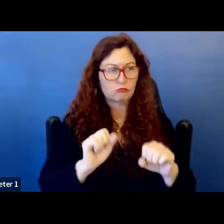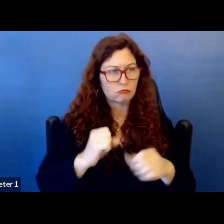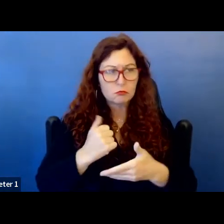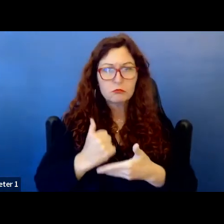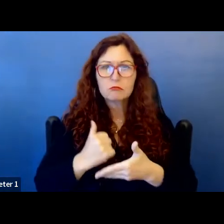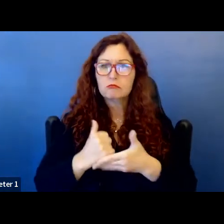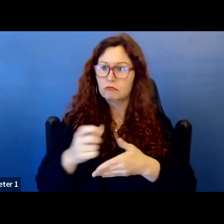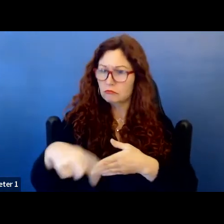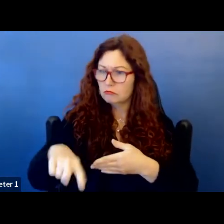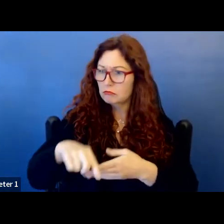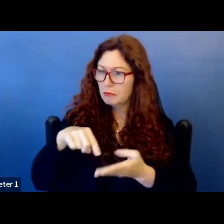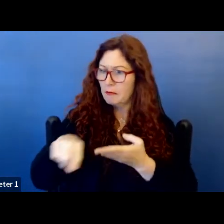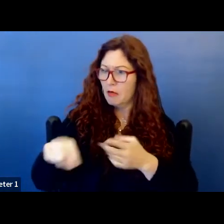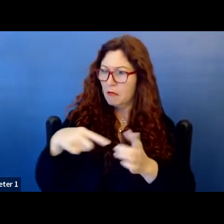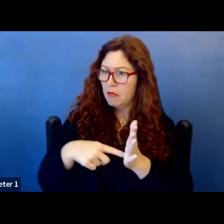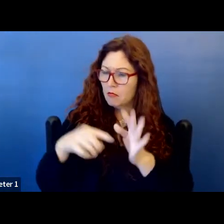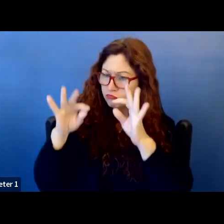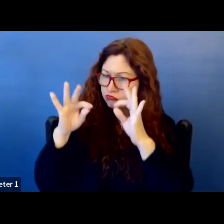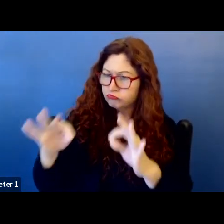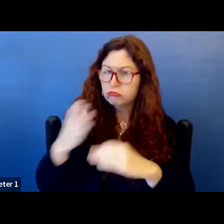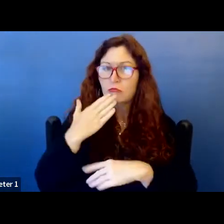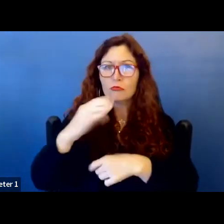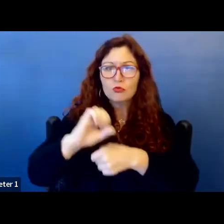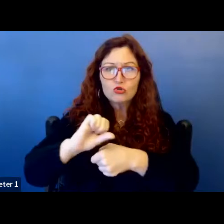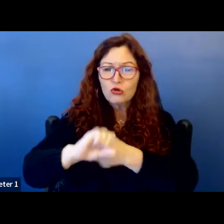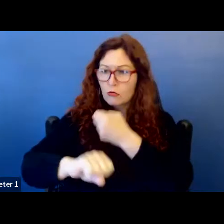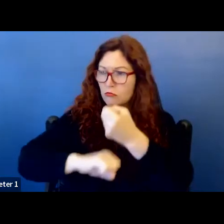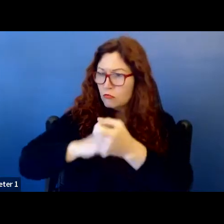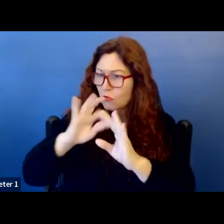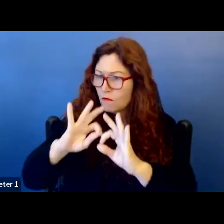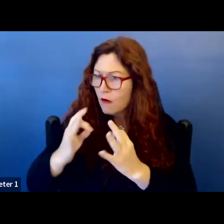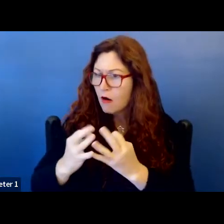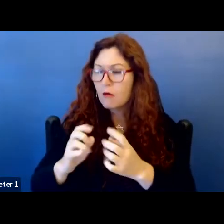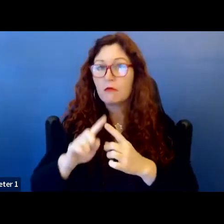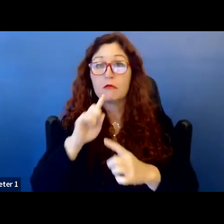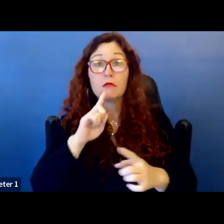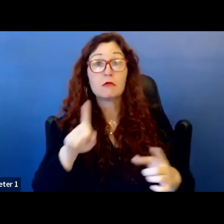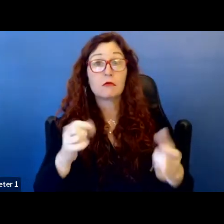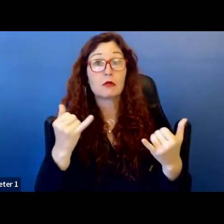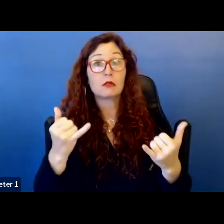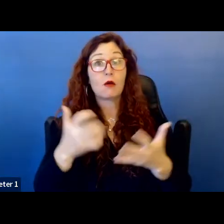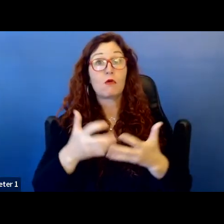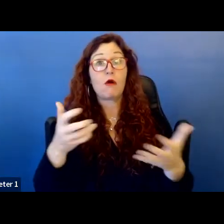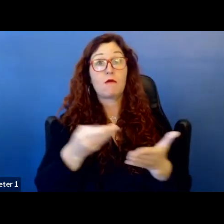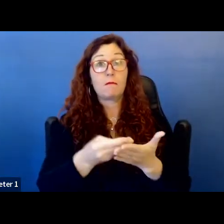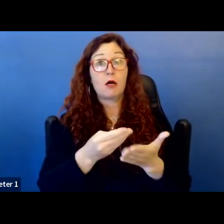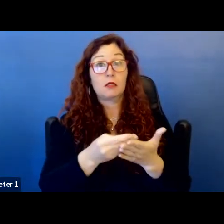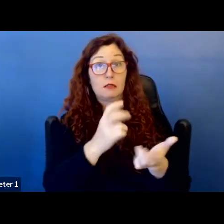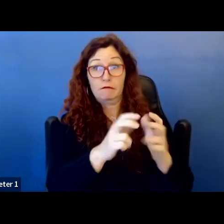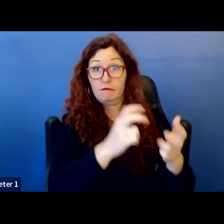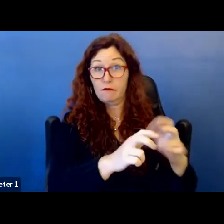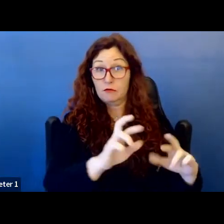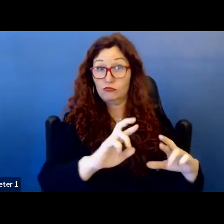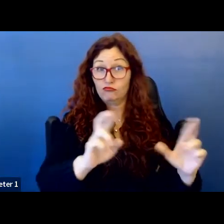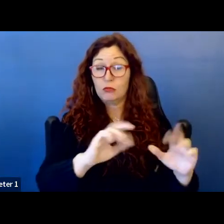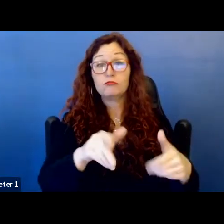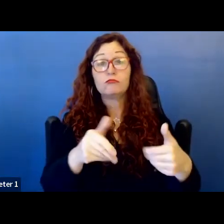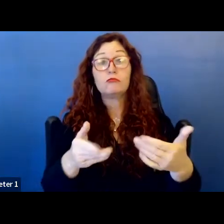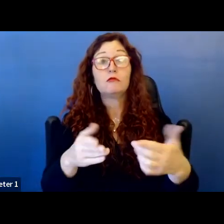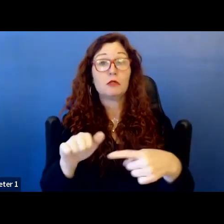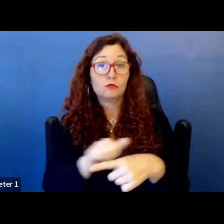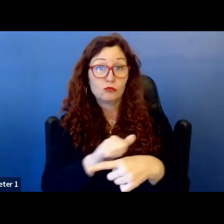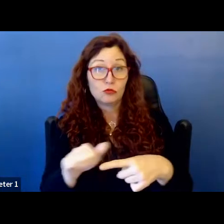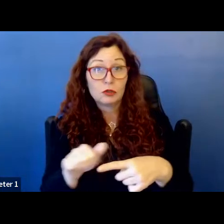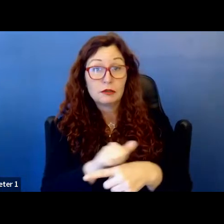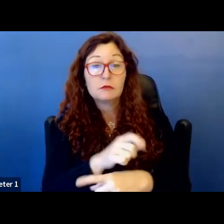dollars in our training in our upskills training and our apprenticeship registered apprenticeship training our model creates economic opportunity for all